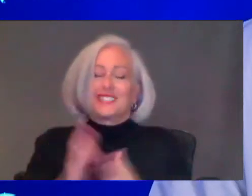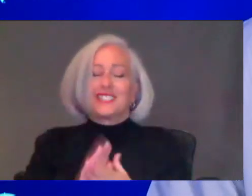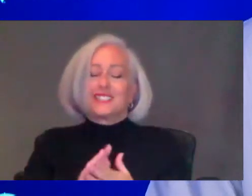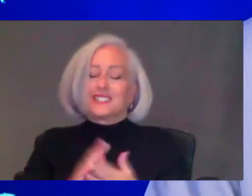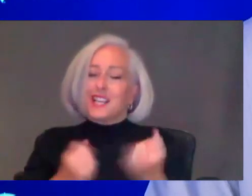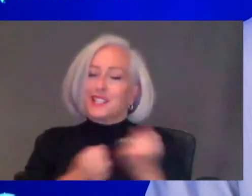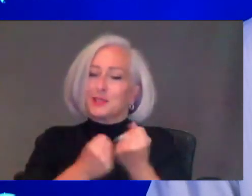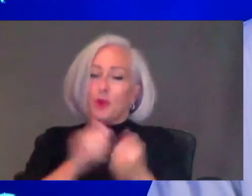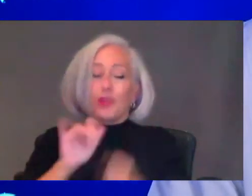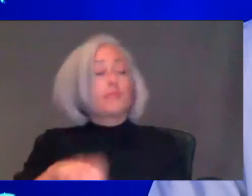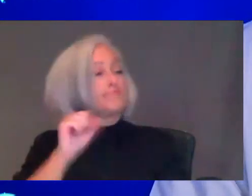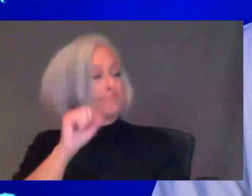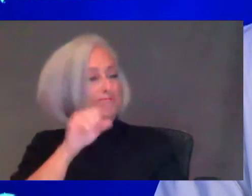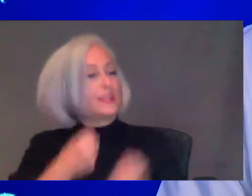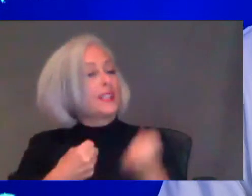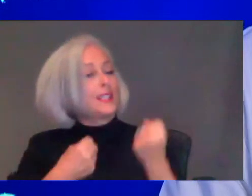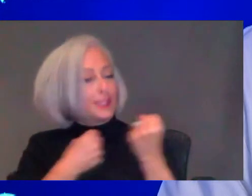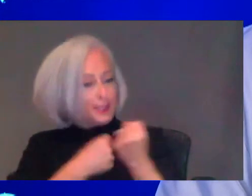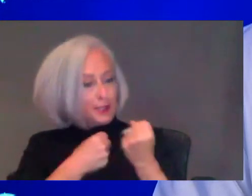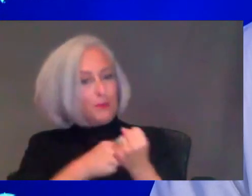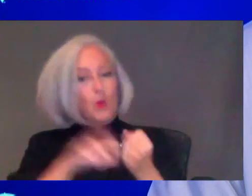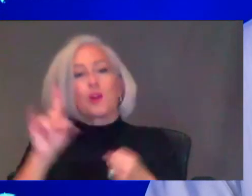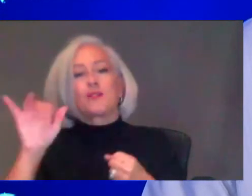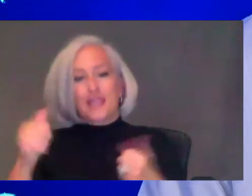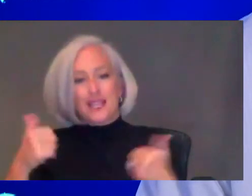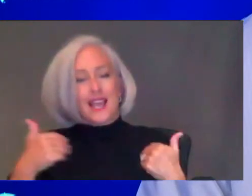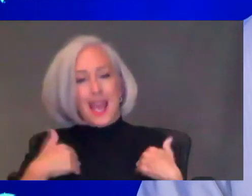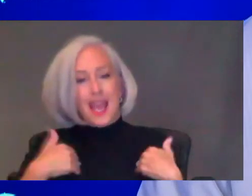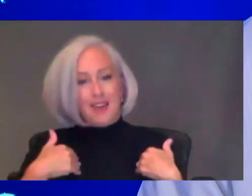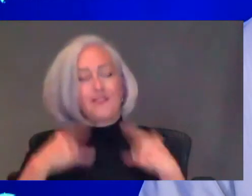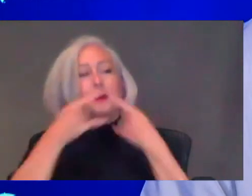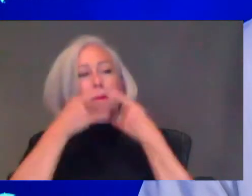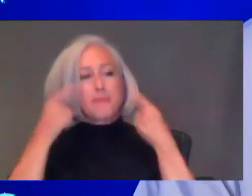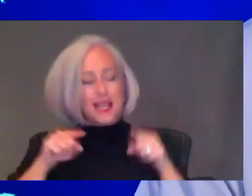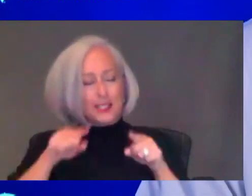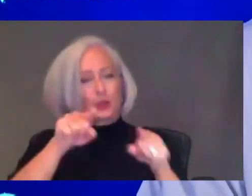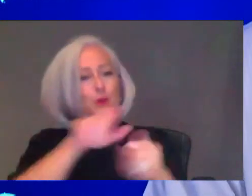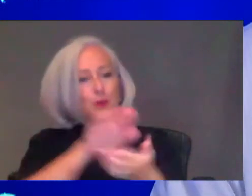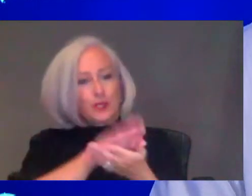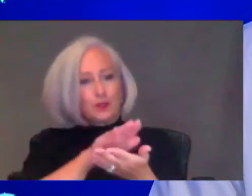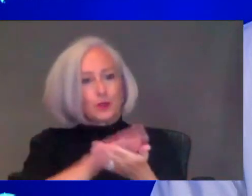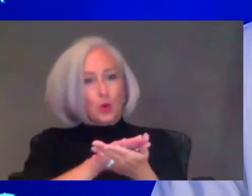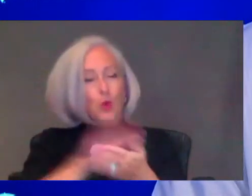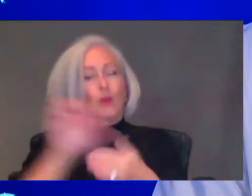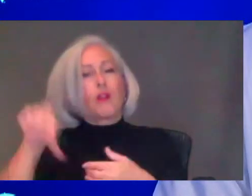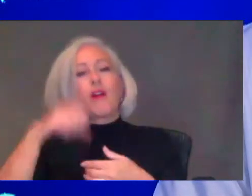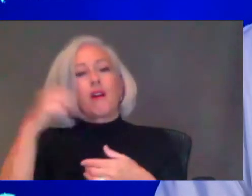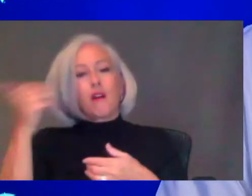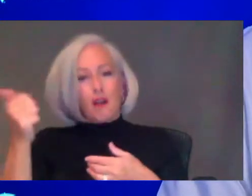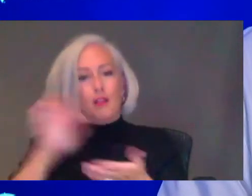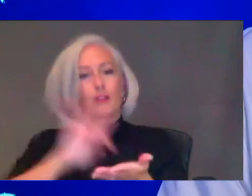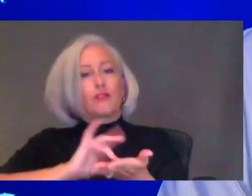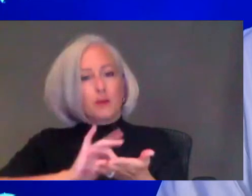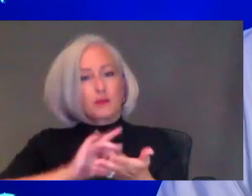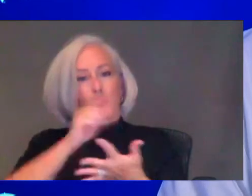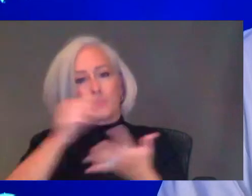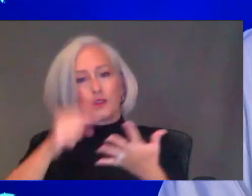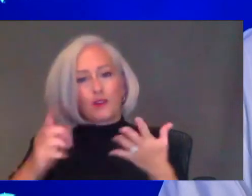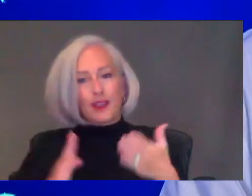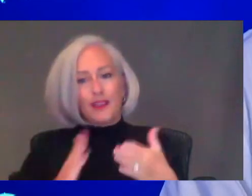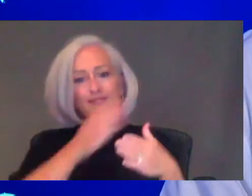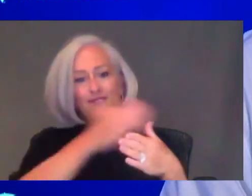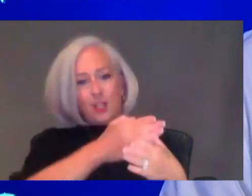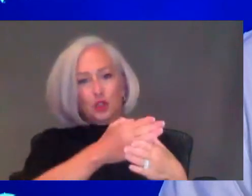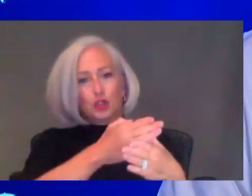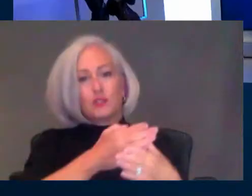rate, because we haven't talked about Qatar this morning. It's a country there, and in the Middle East, they actually have the highest vaccination rates in the